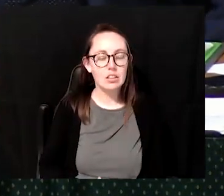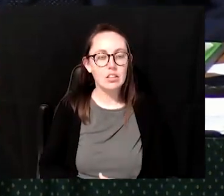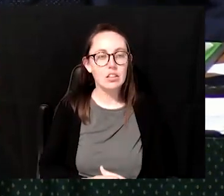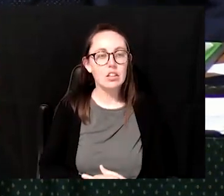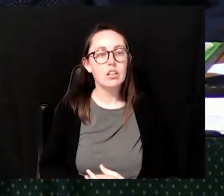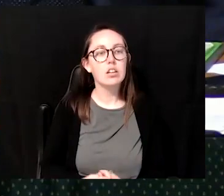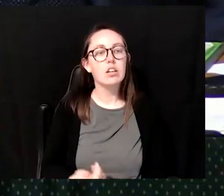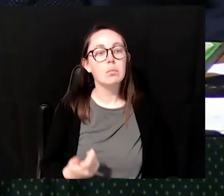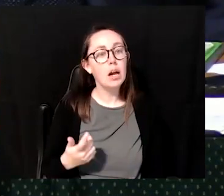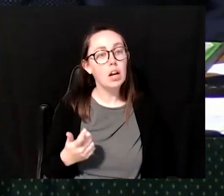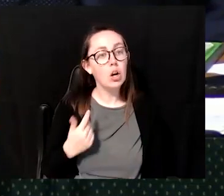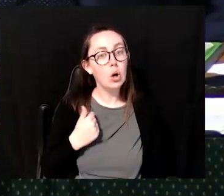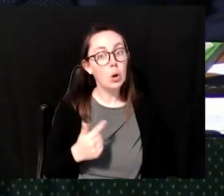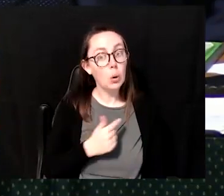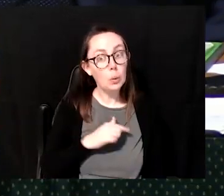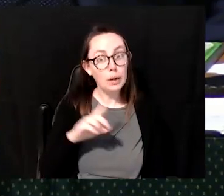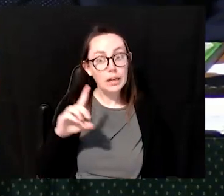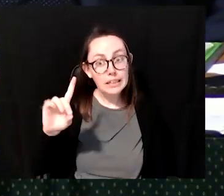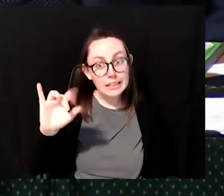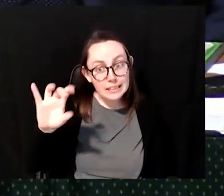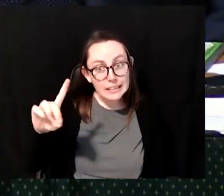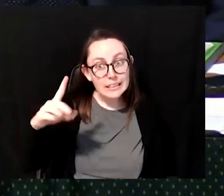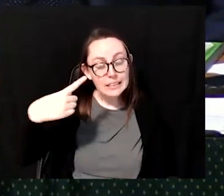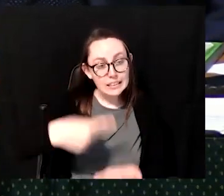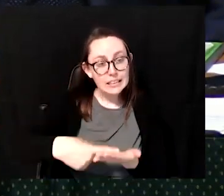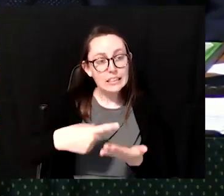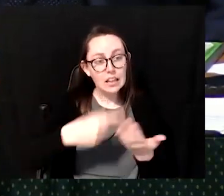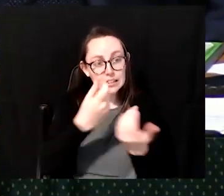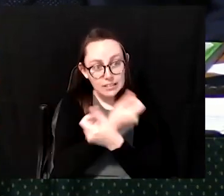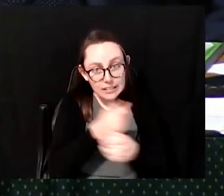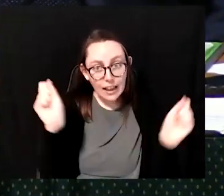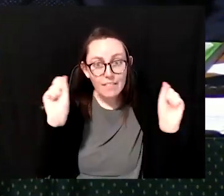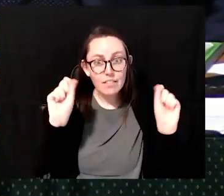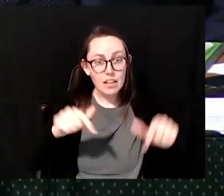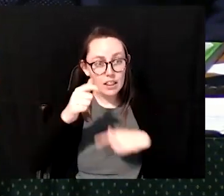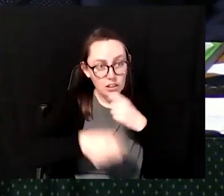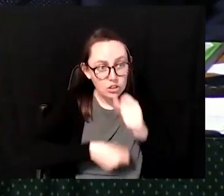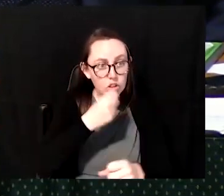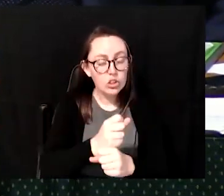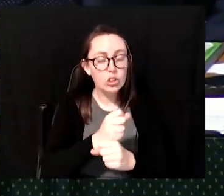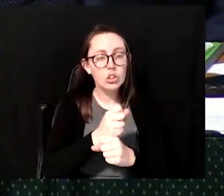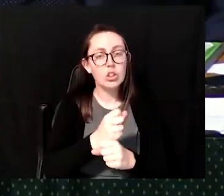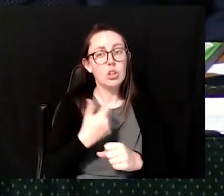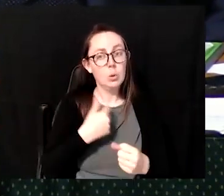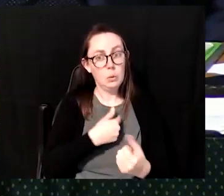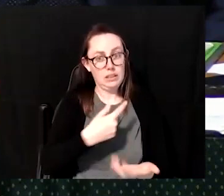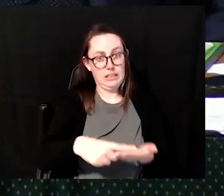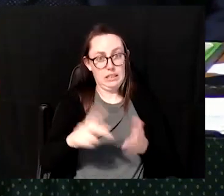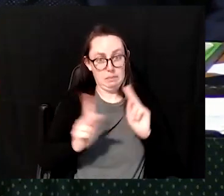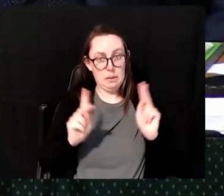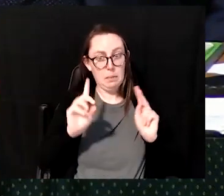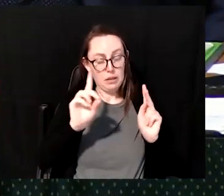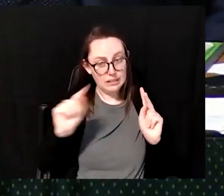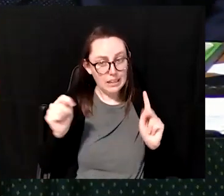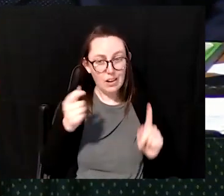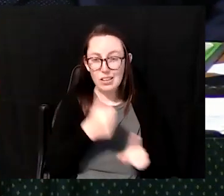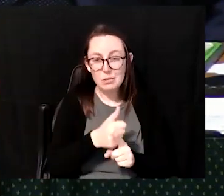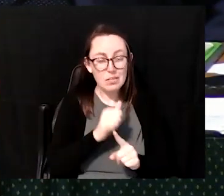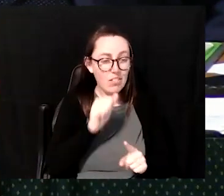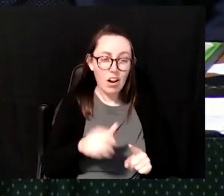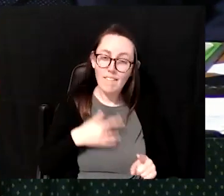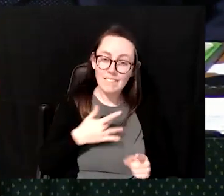this year though we've talked about um people's feelings of unsafeness downtown Transportation Center